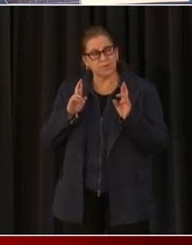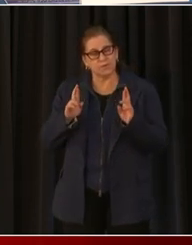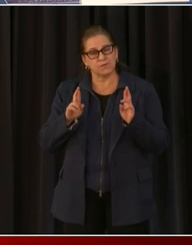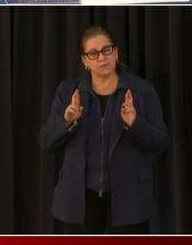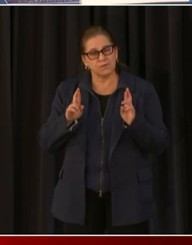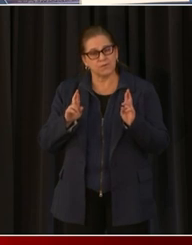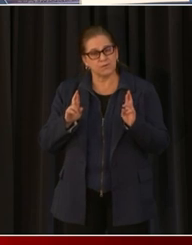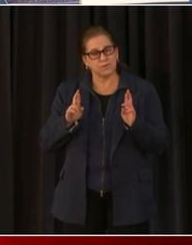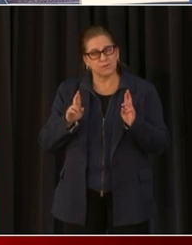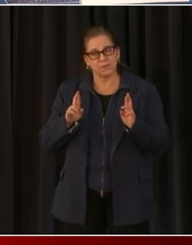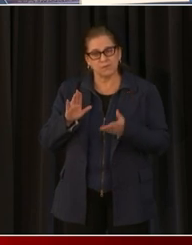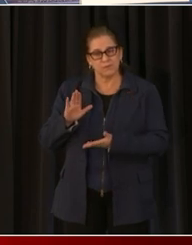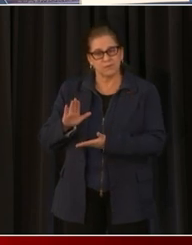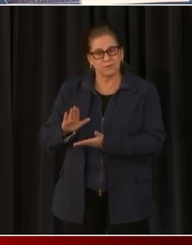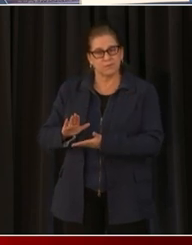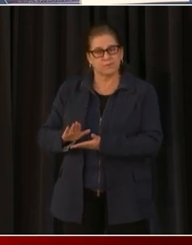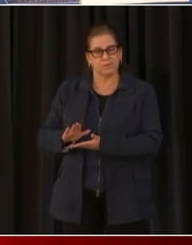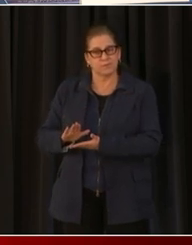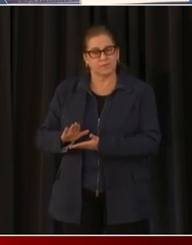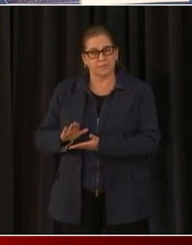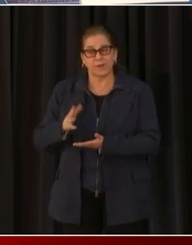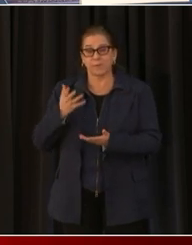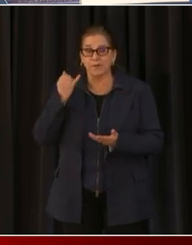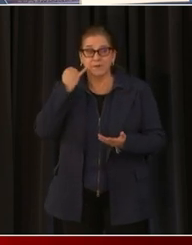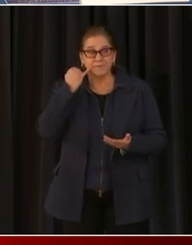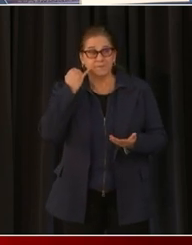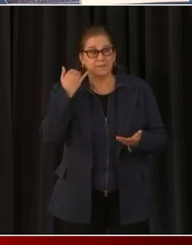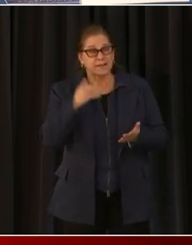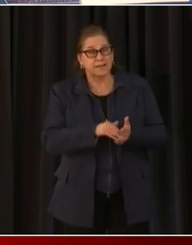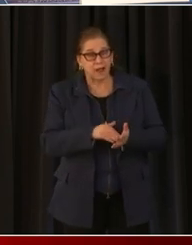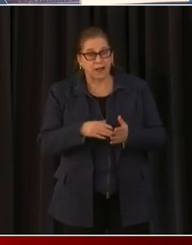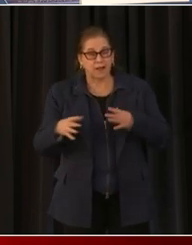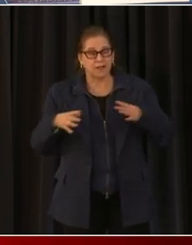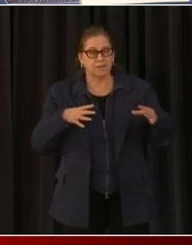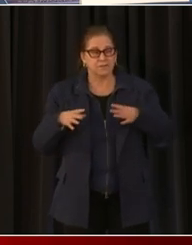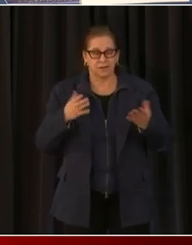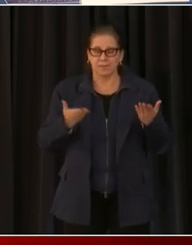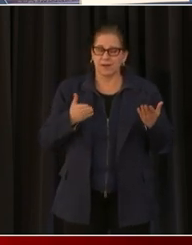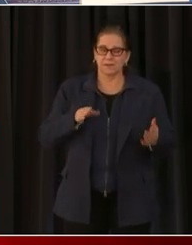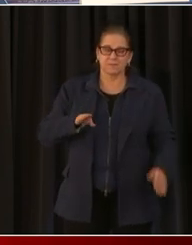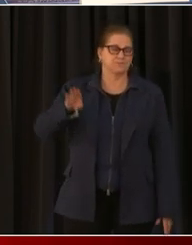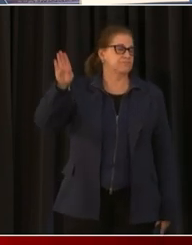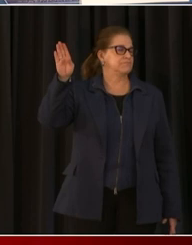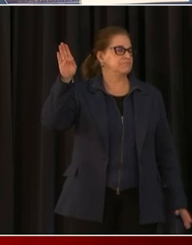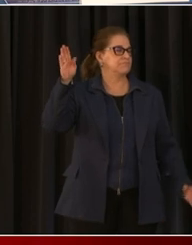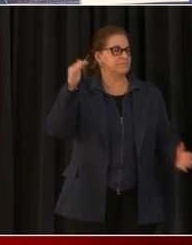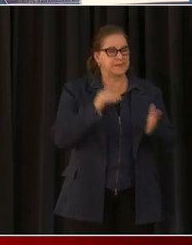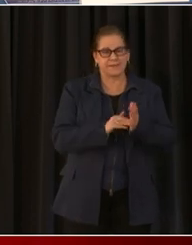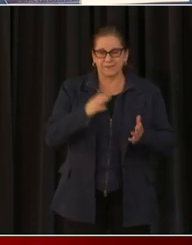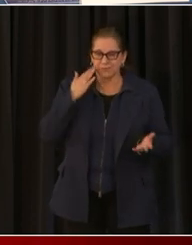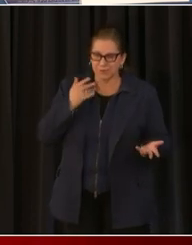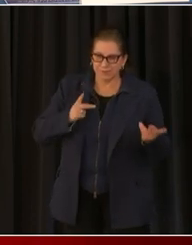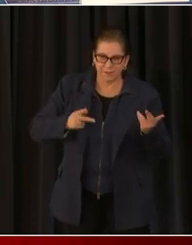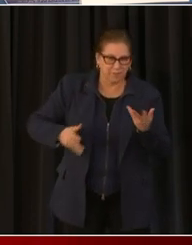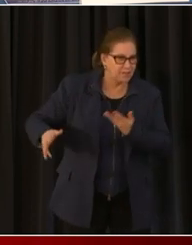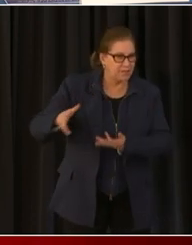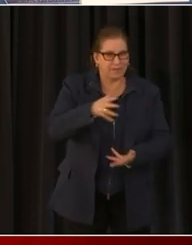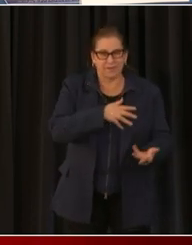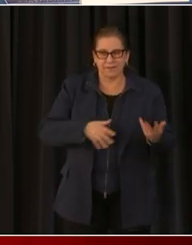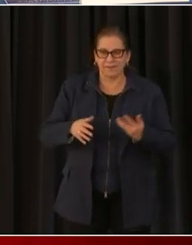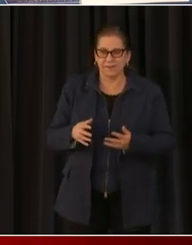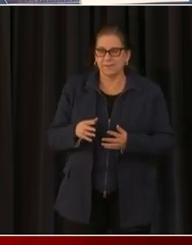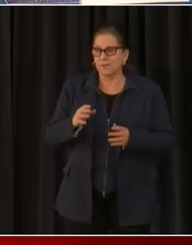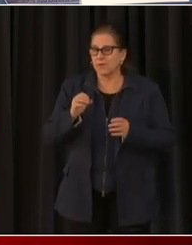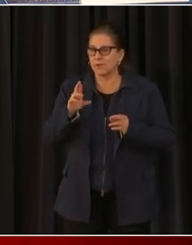since the beginning of the pandemic. Because we had a tremendous amount of high-risk activity, things like non-essential